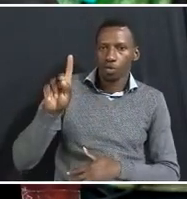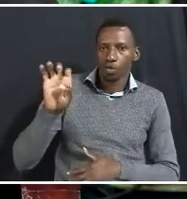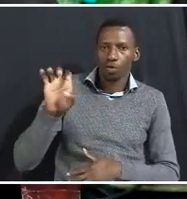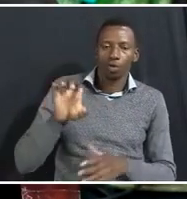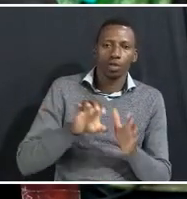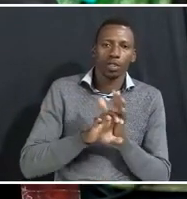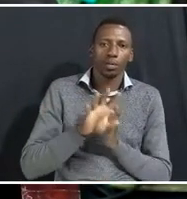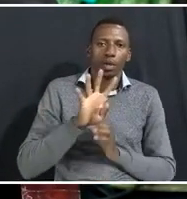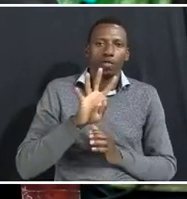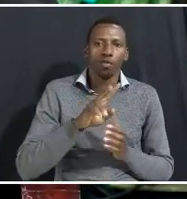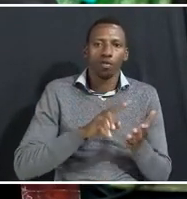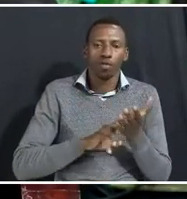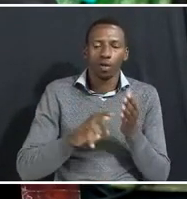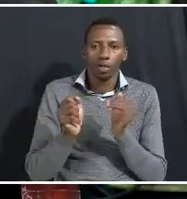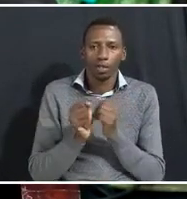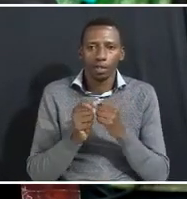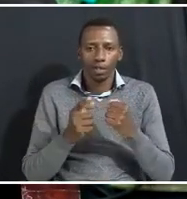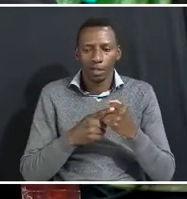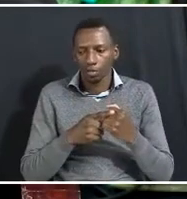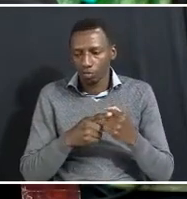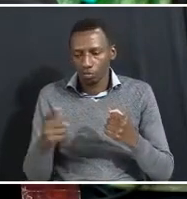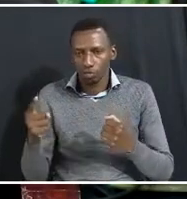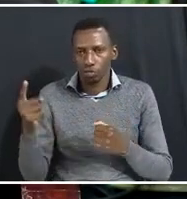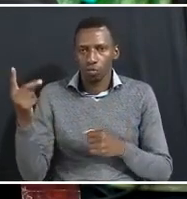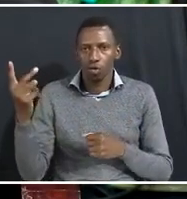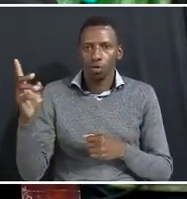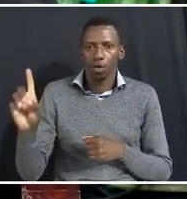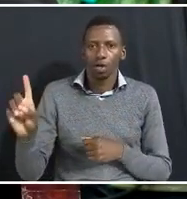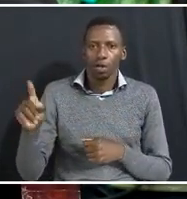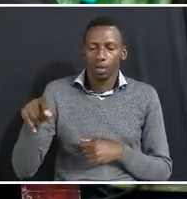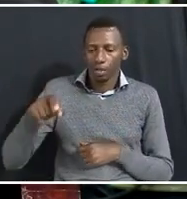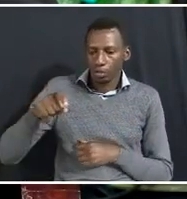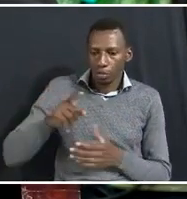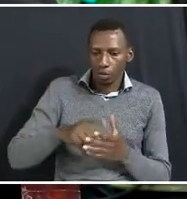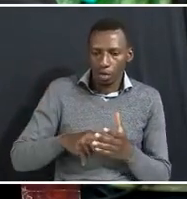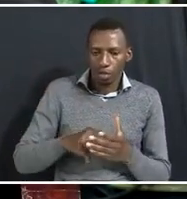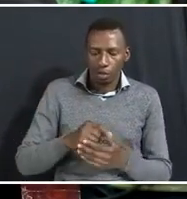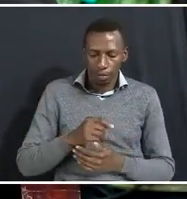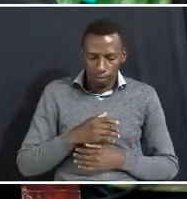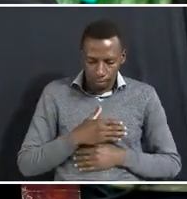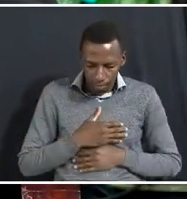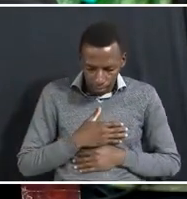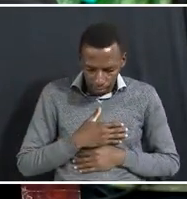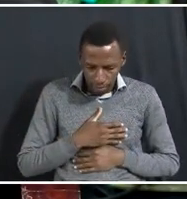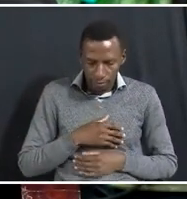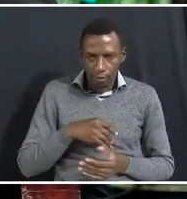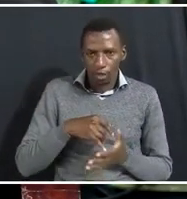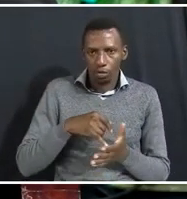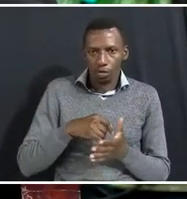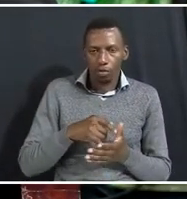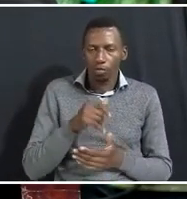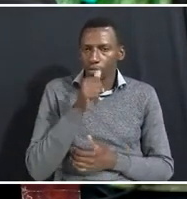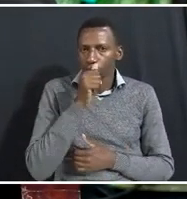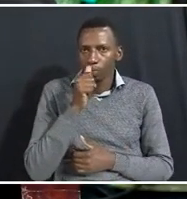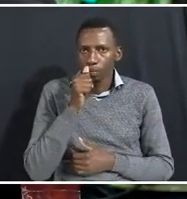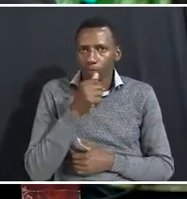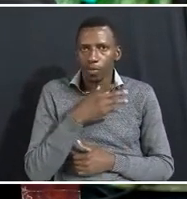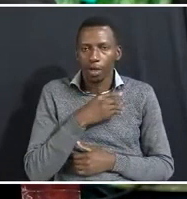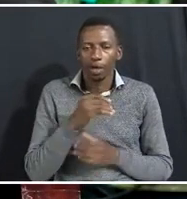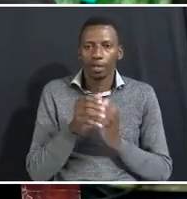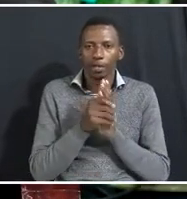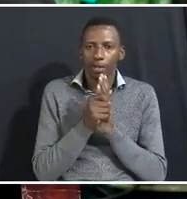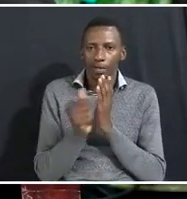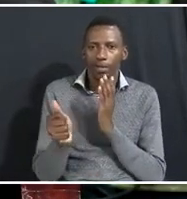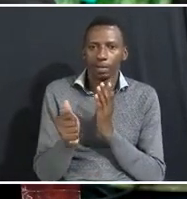to 21. This requires dignity, inclusivity, confidentiality, and